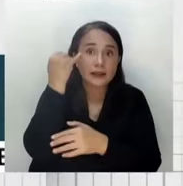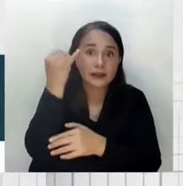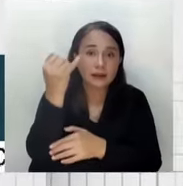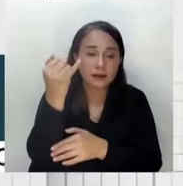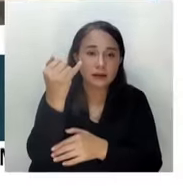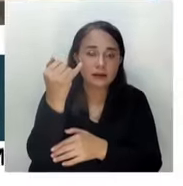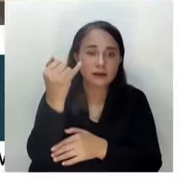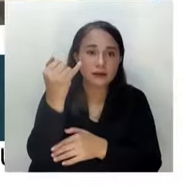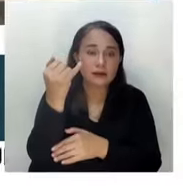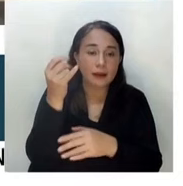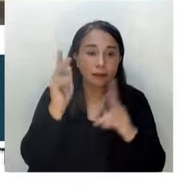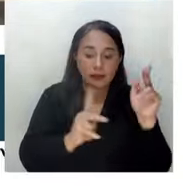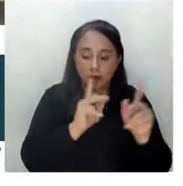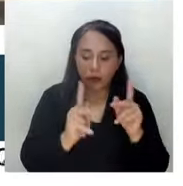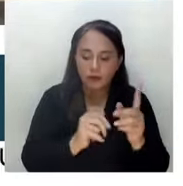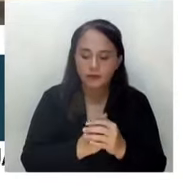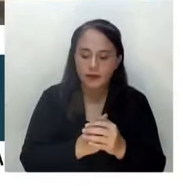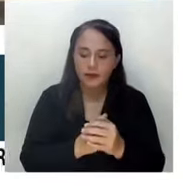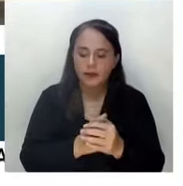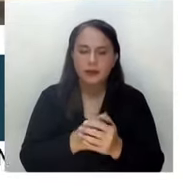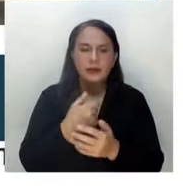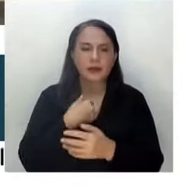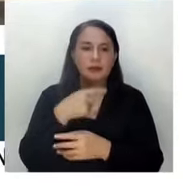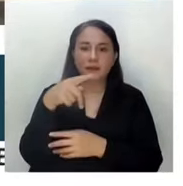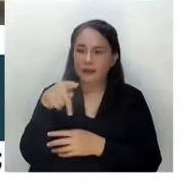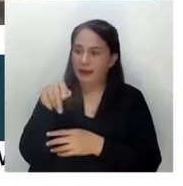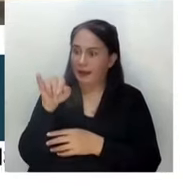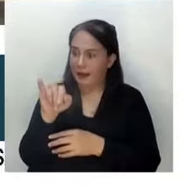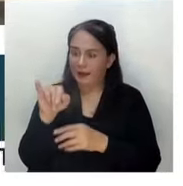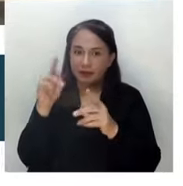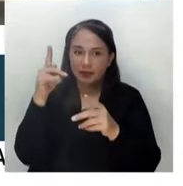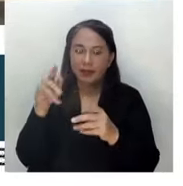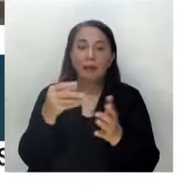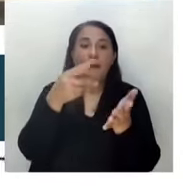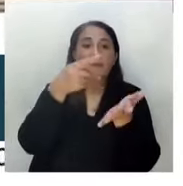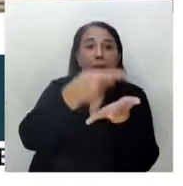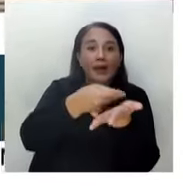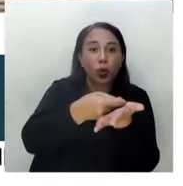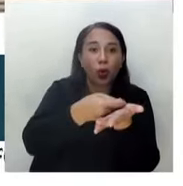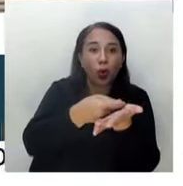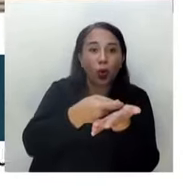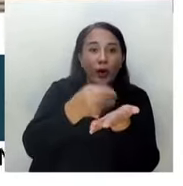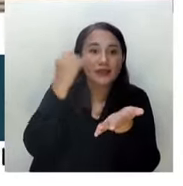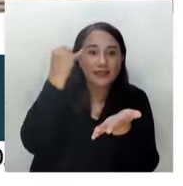nangyari ngayon with PI, hindi na People's Initiative, Peso Initiative na eh.